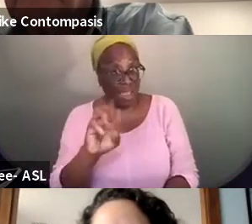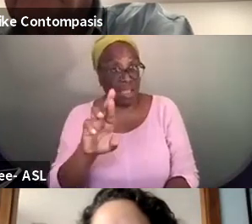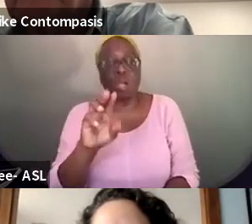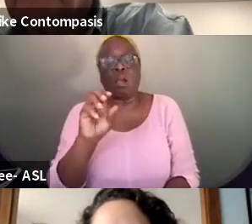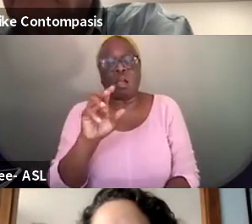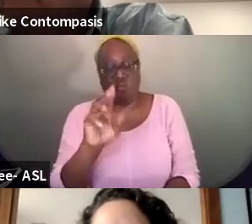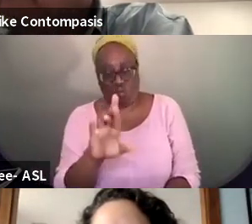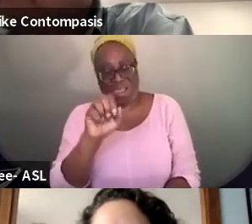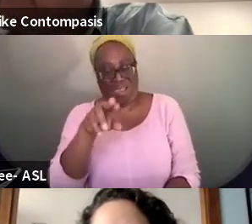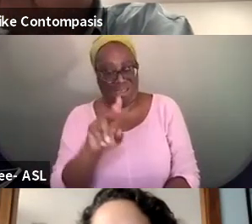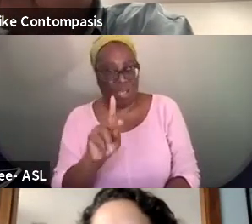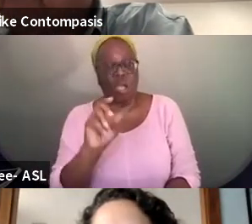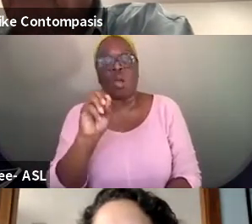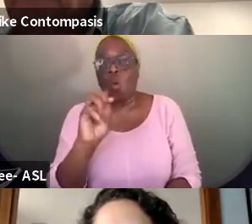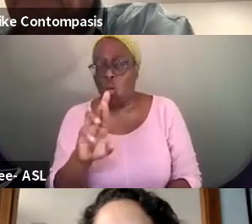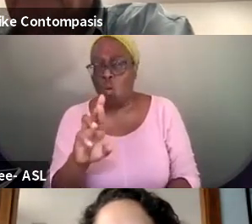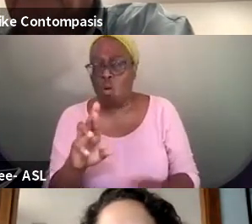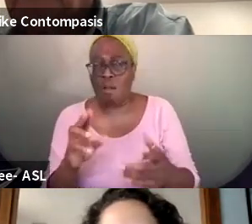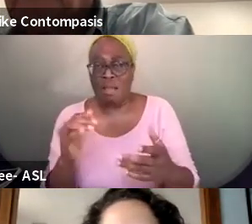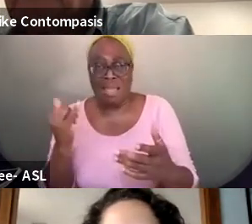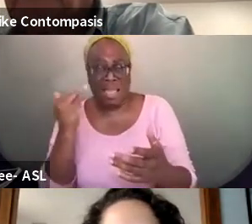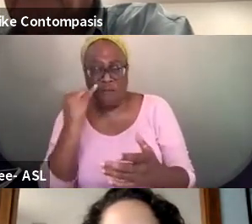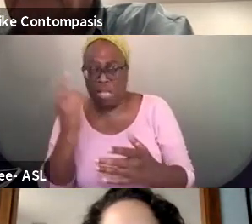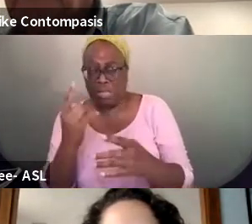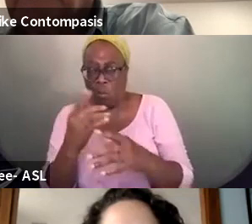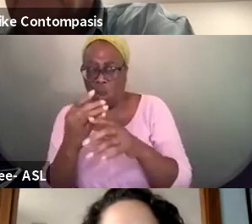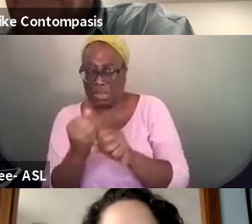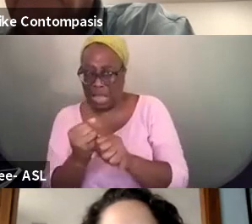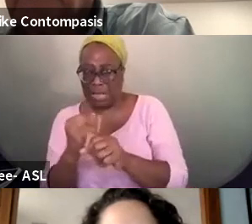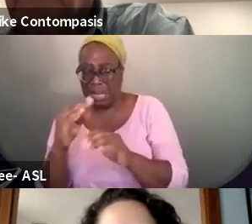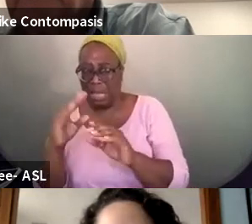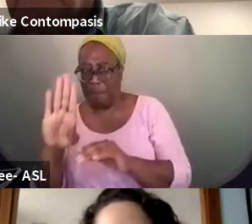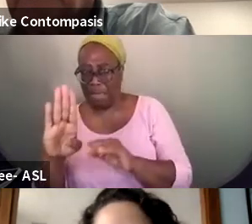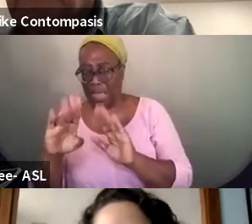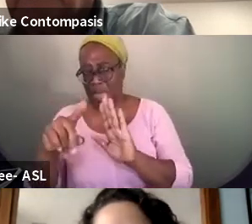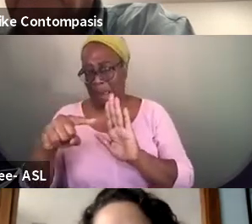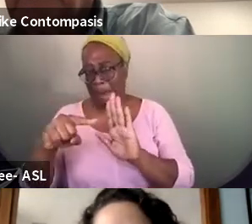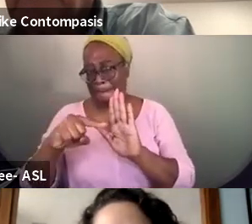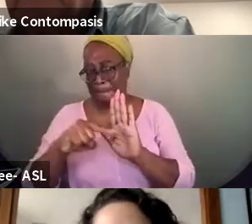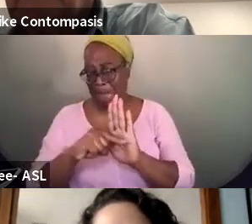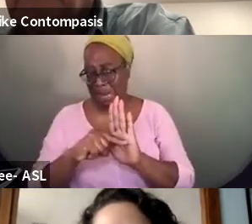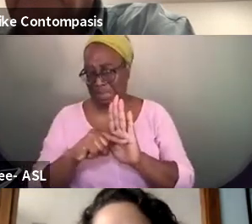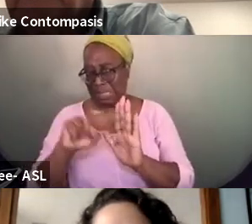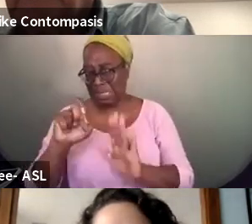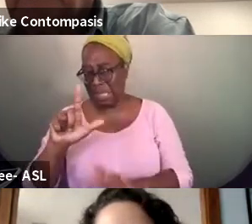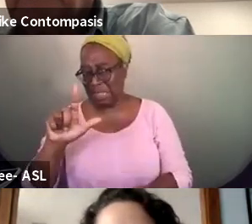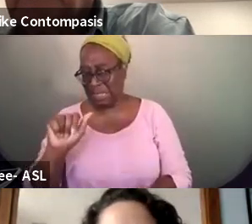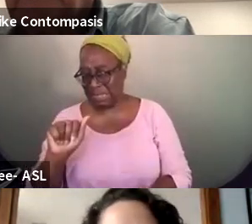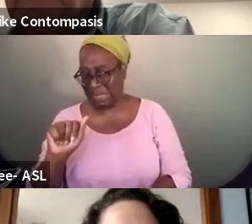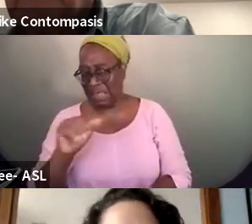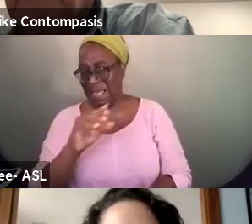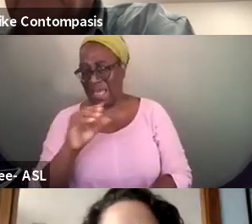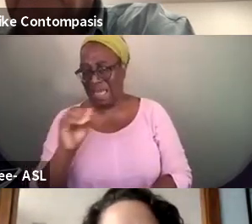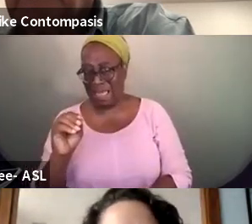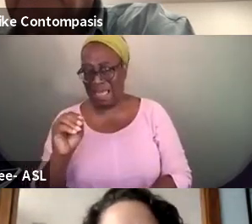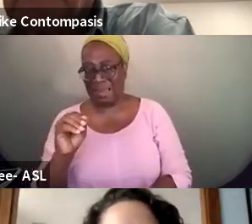a B- in math or ELA and not the B threshold, meaning they could